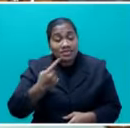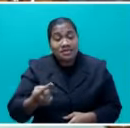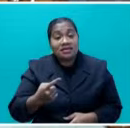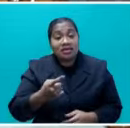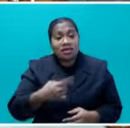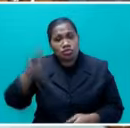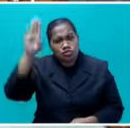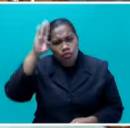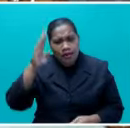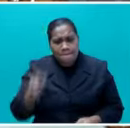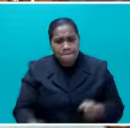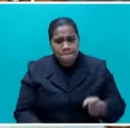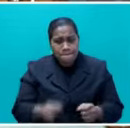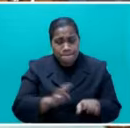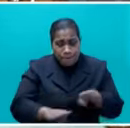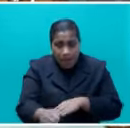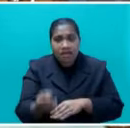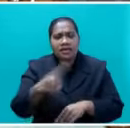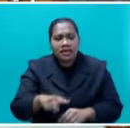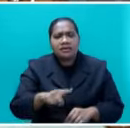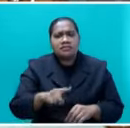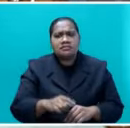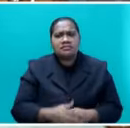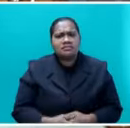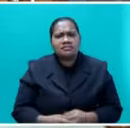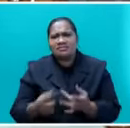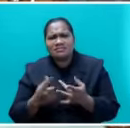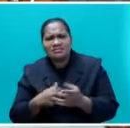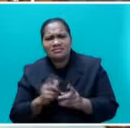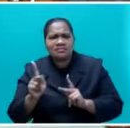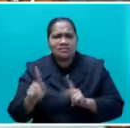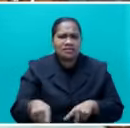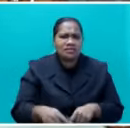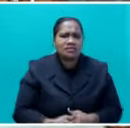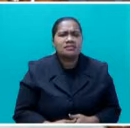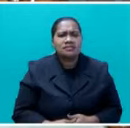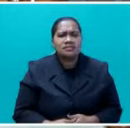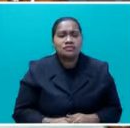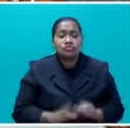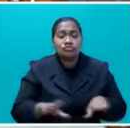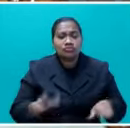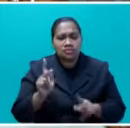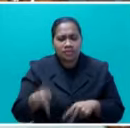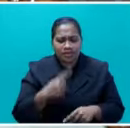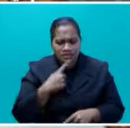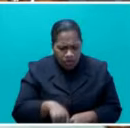is. She then assumed, said, oh, this 158 number must have gone to